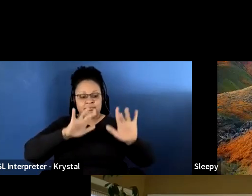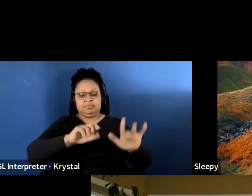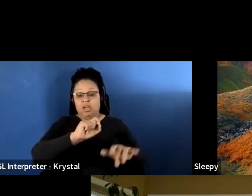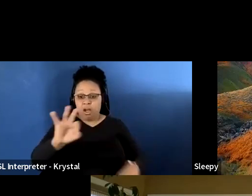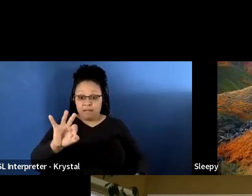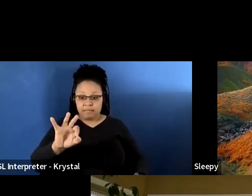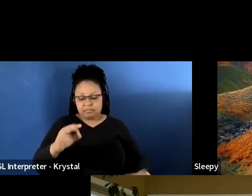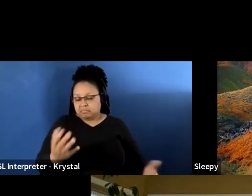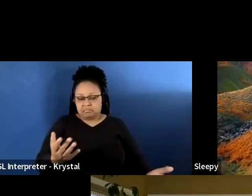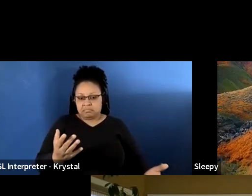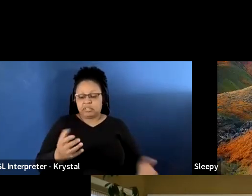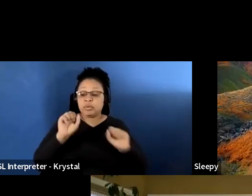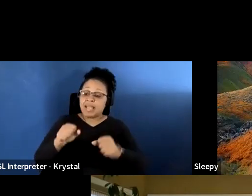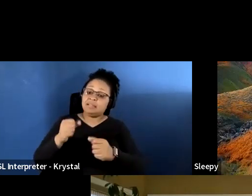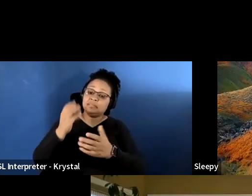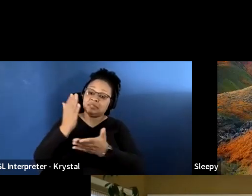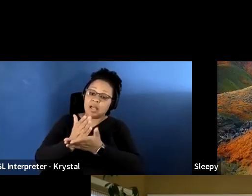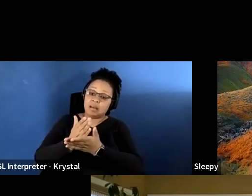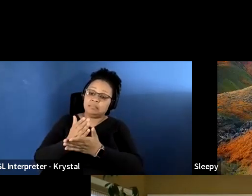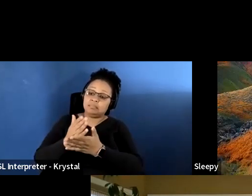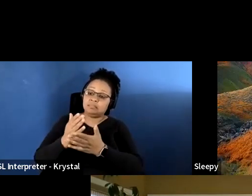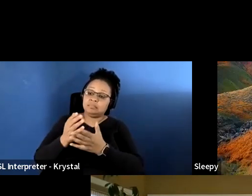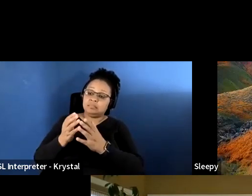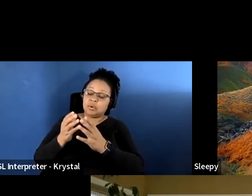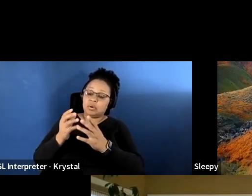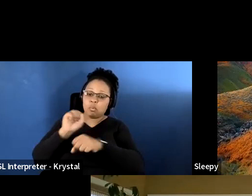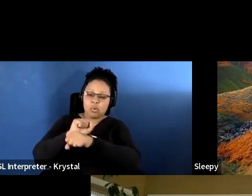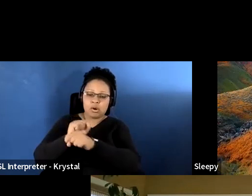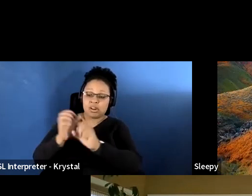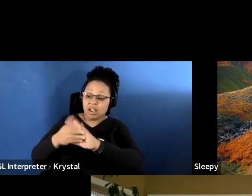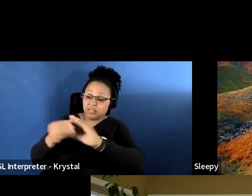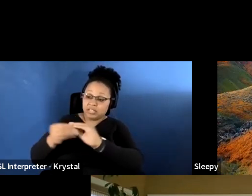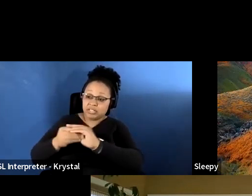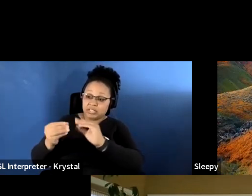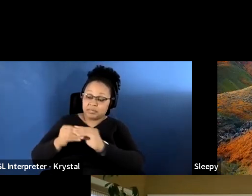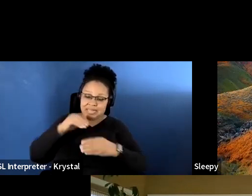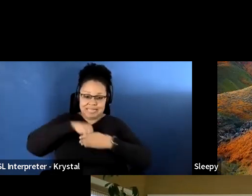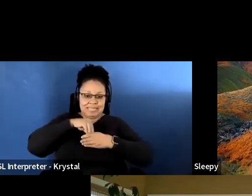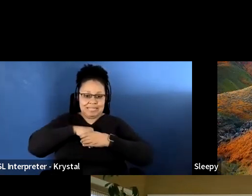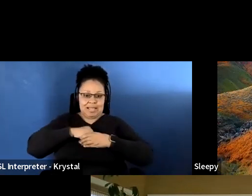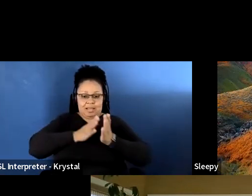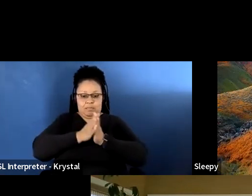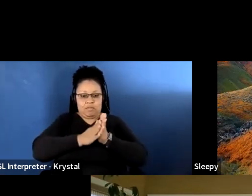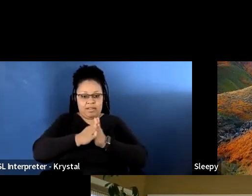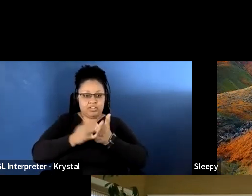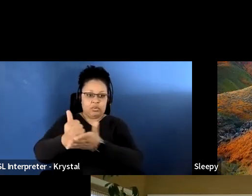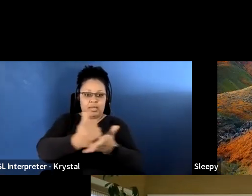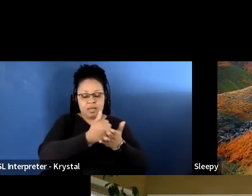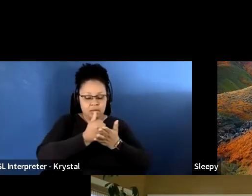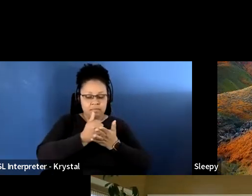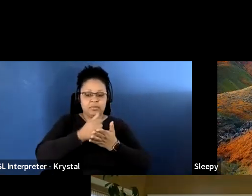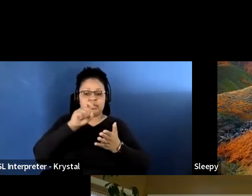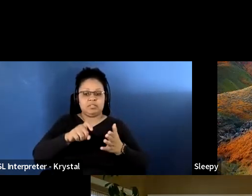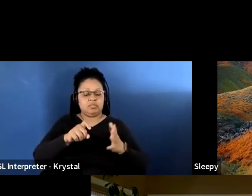talking about work, but you can never get rid of that base drive. So you just have to kind of design your setup to accommodate